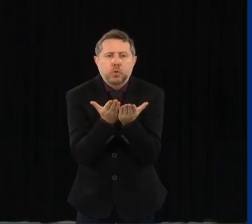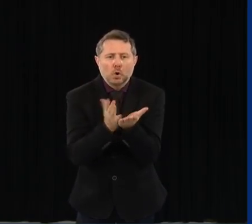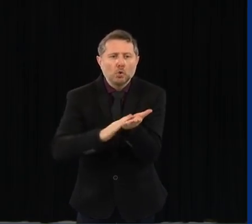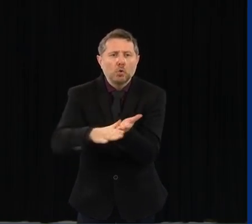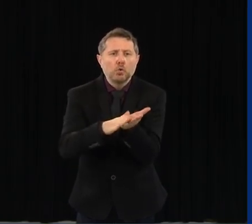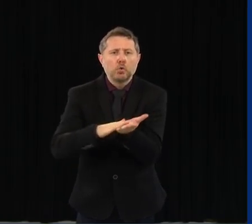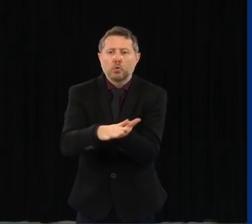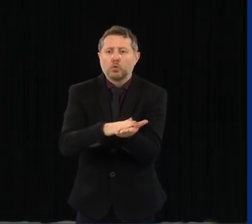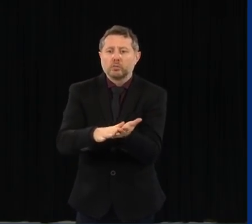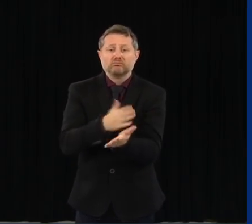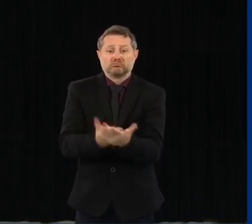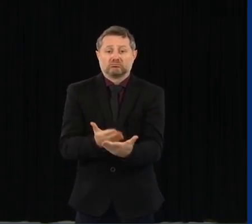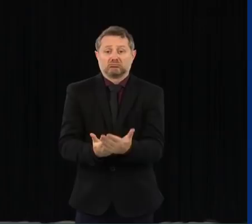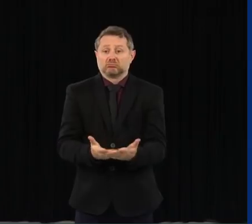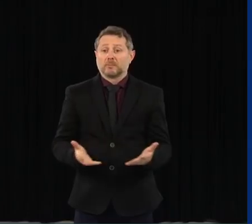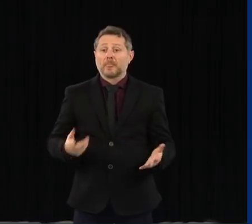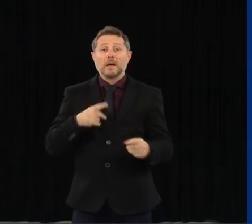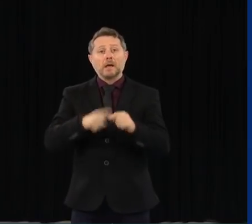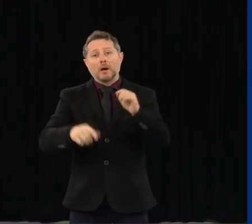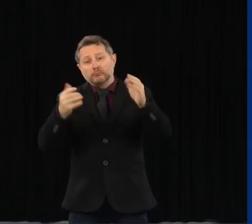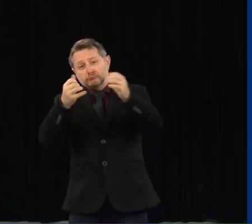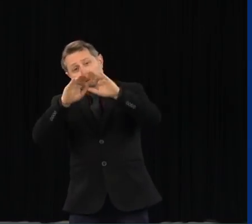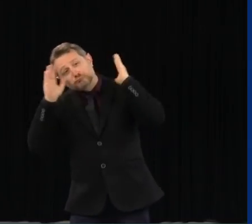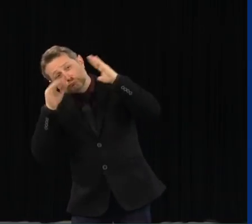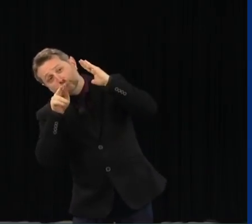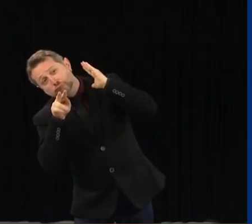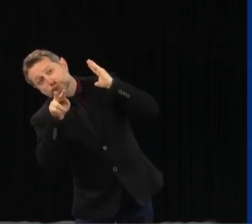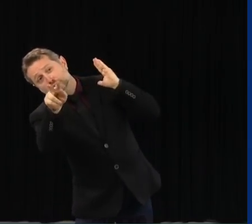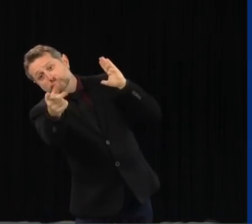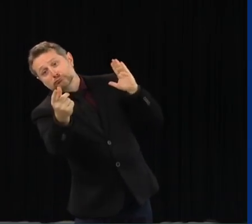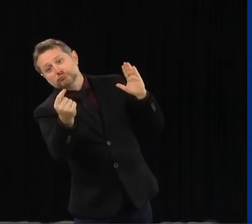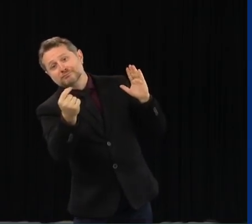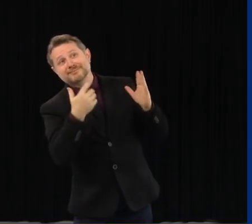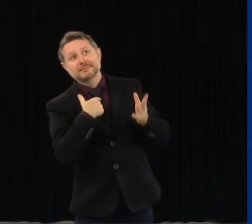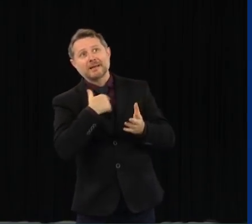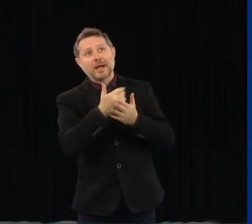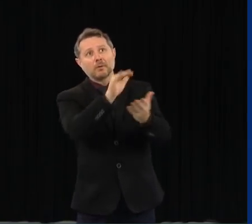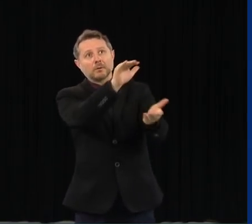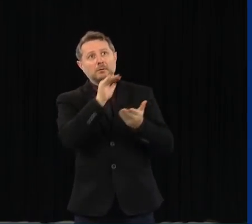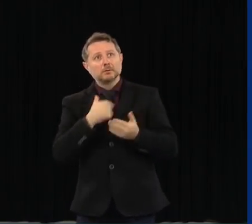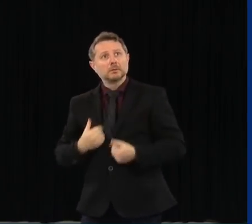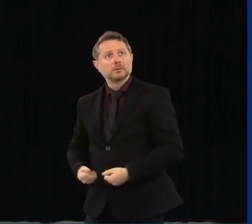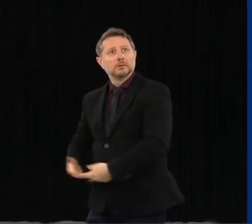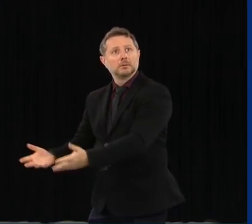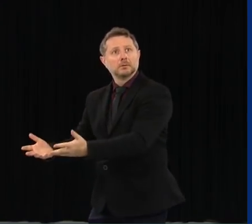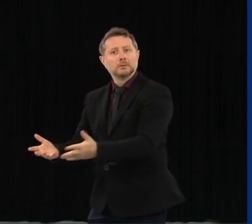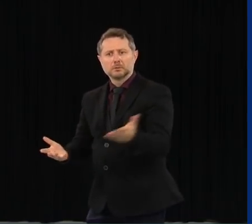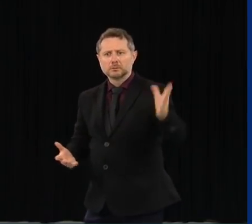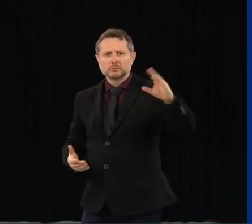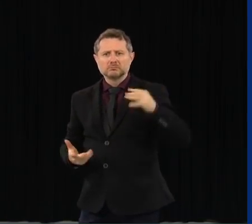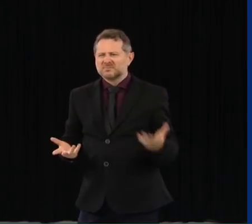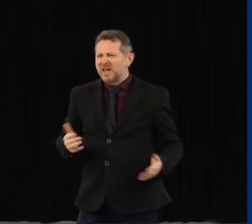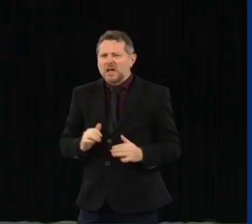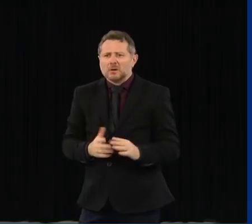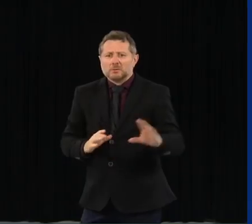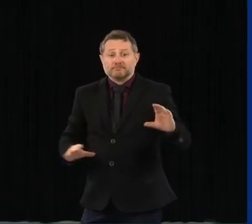really forecast revenues? And we came up with a somewhat novel budget that actually is calibrated